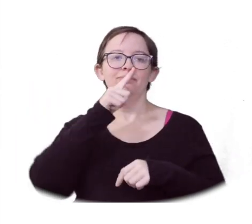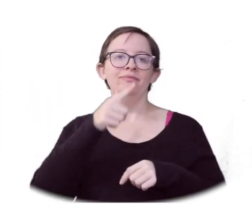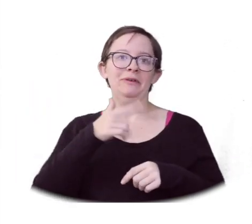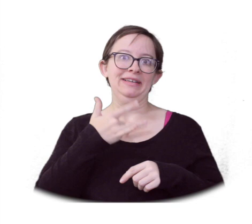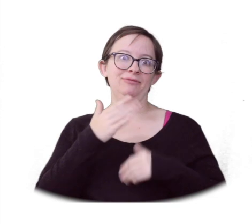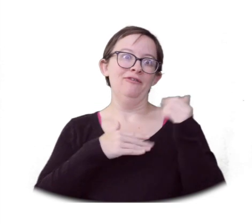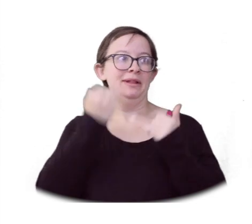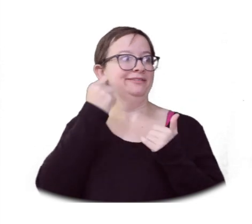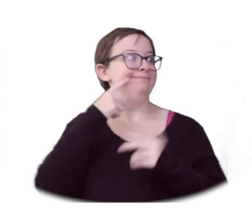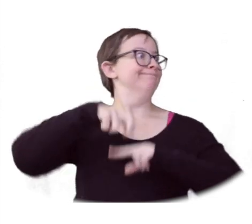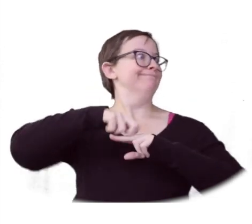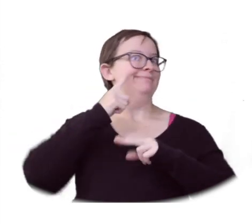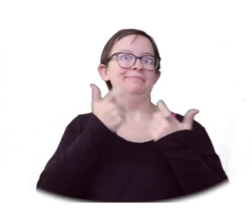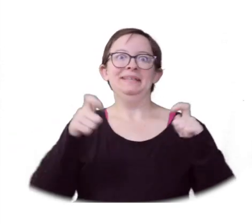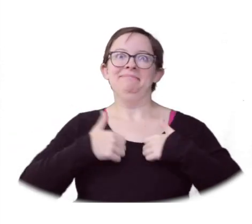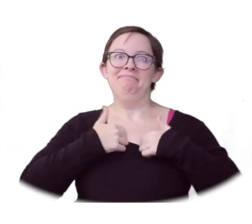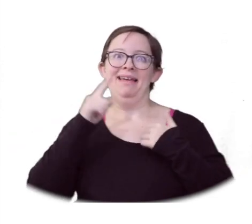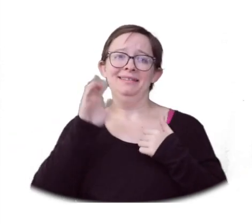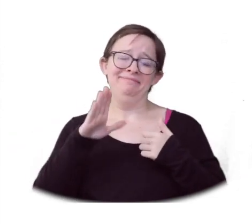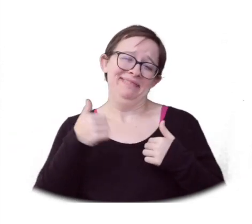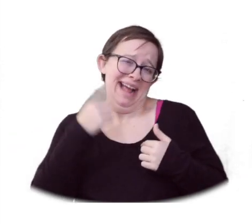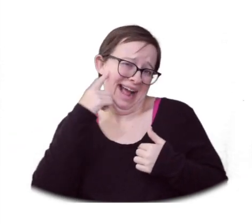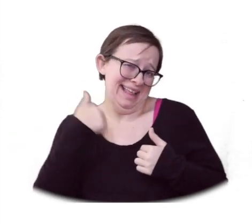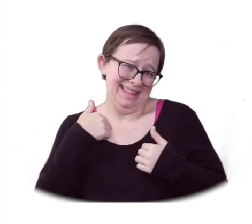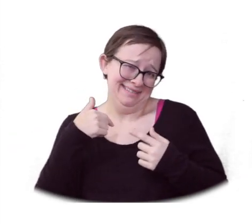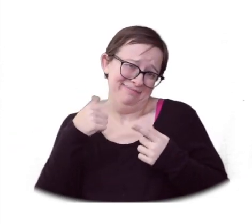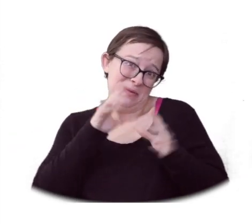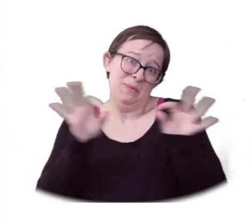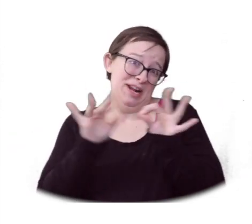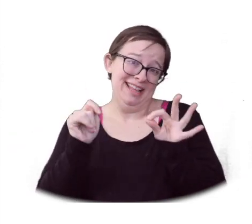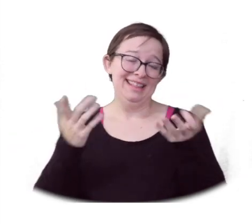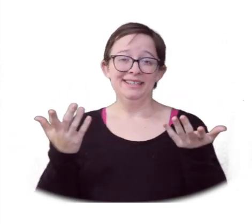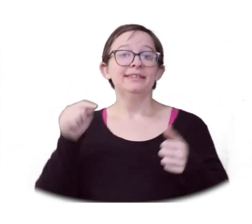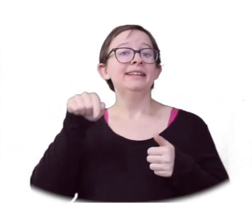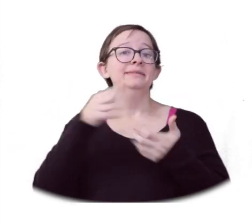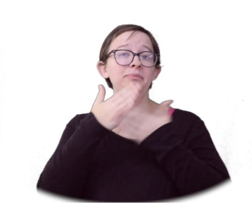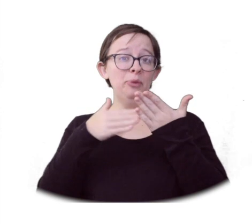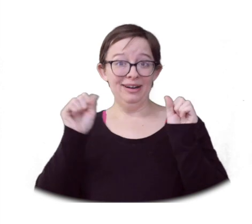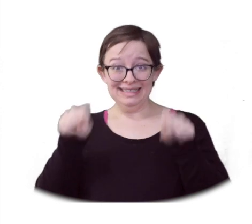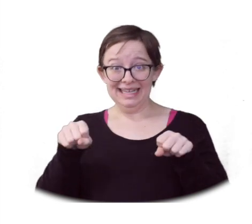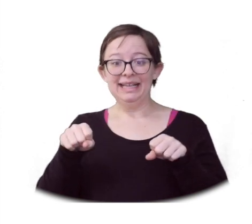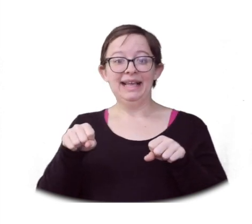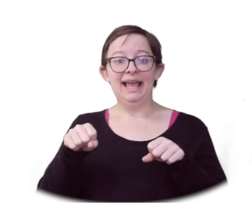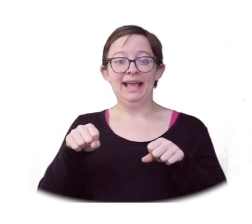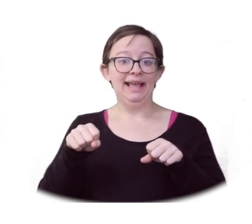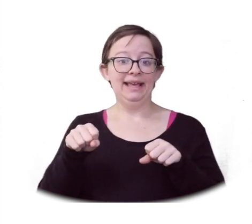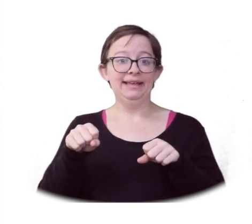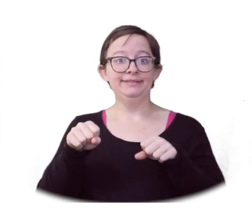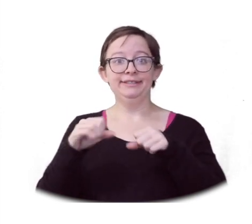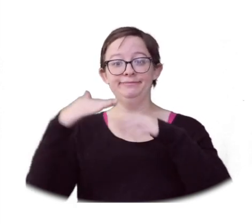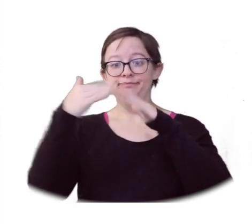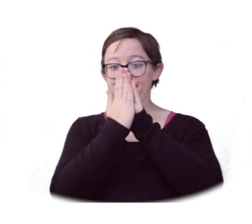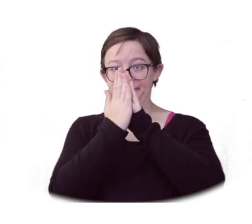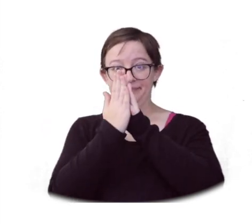in there if you don't feel comfortable with them just like sitting in the big bathtub. I think this was really worth it. This part can go